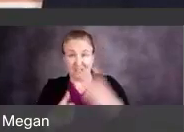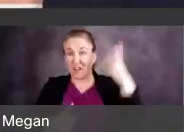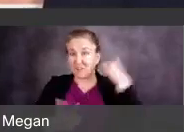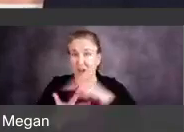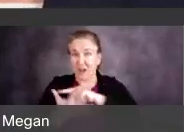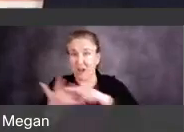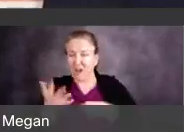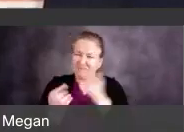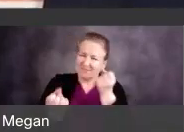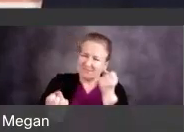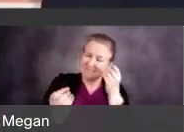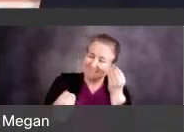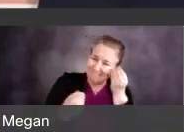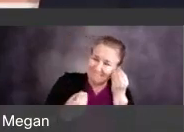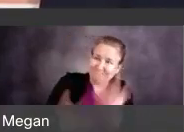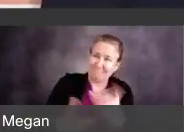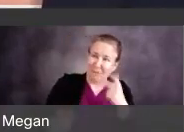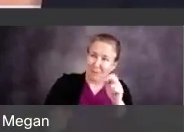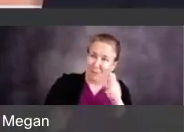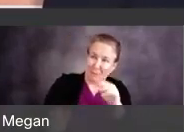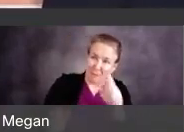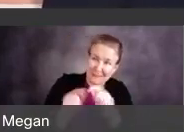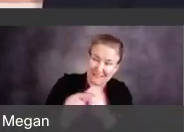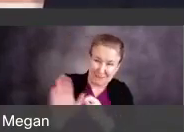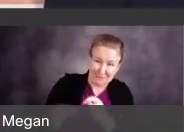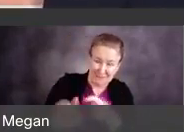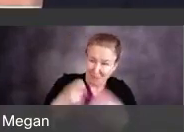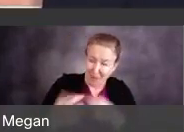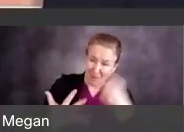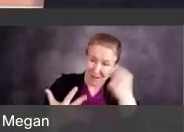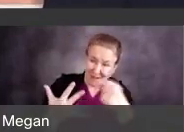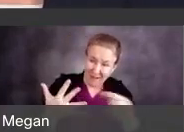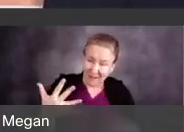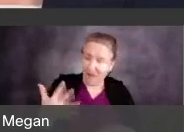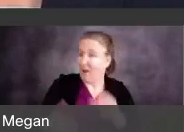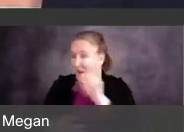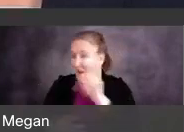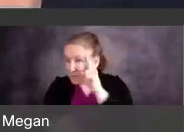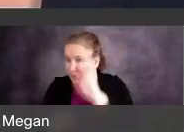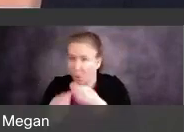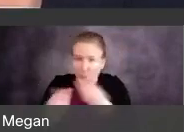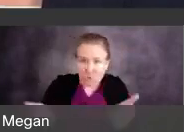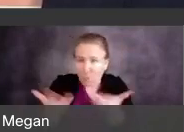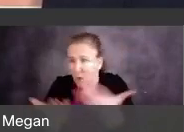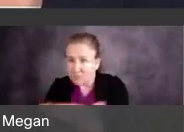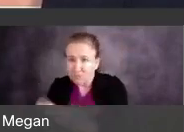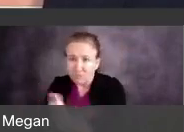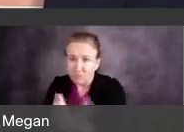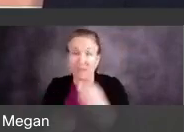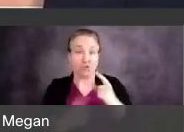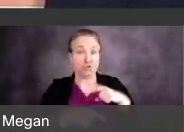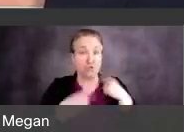PrepMod software to the PrepMod team and asks for resolution. And so far